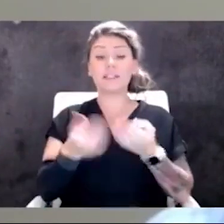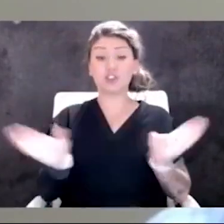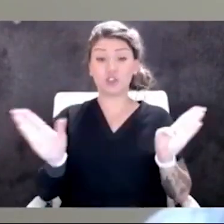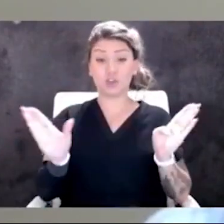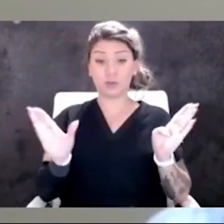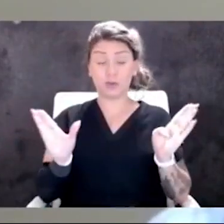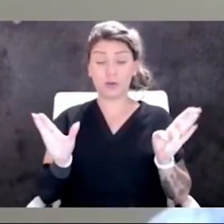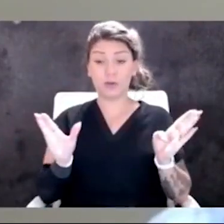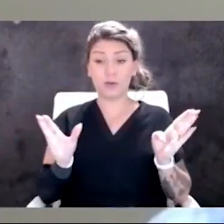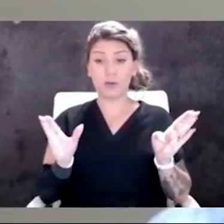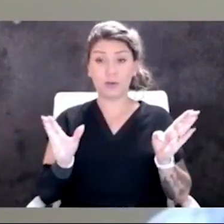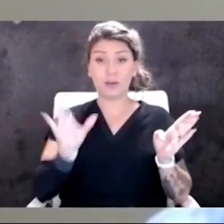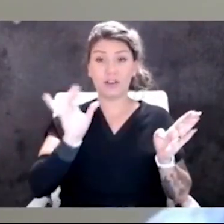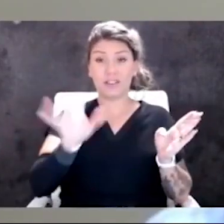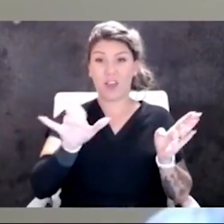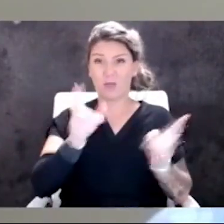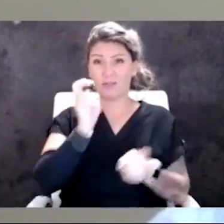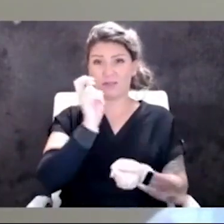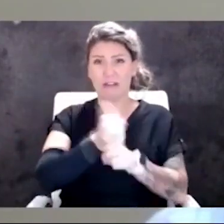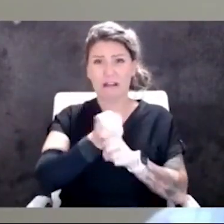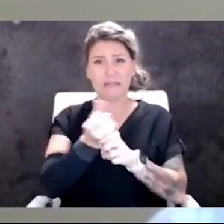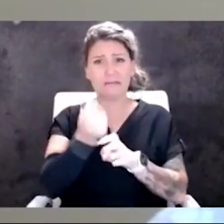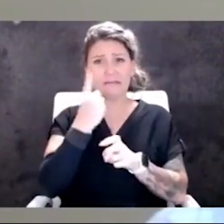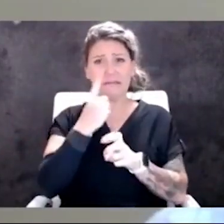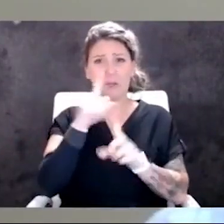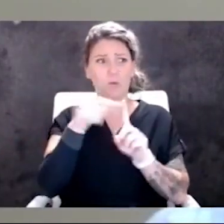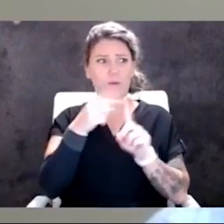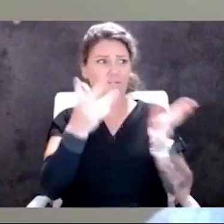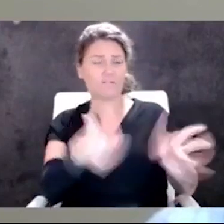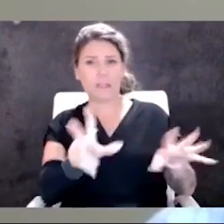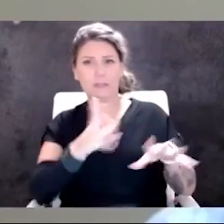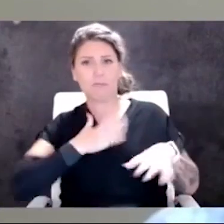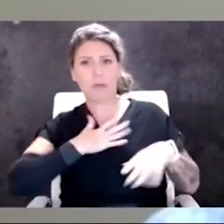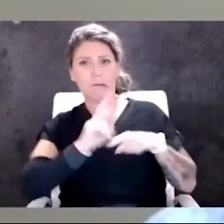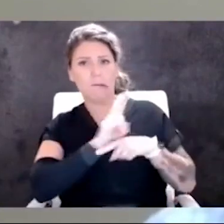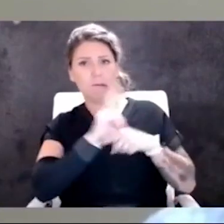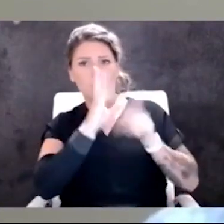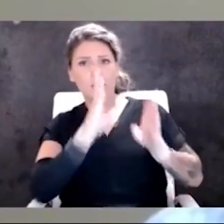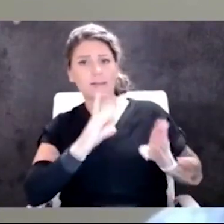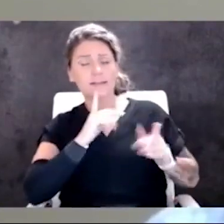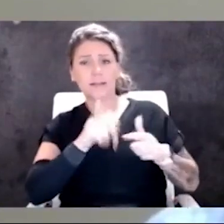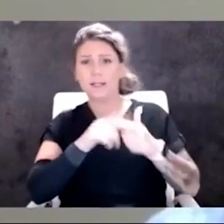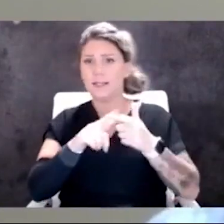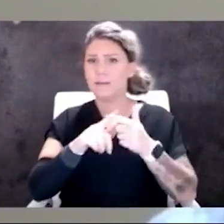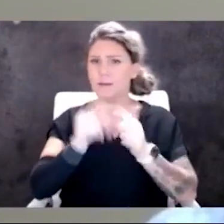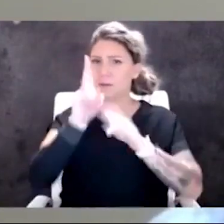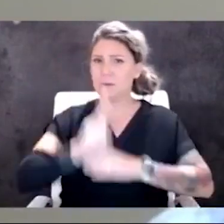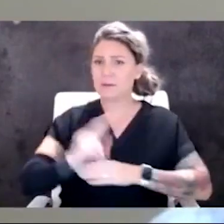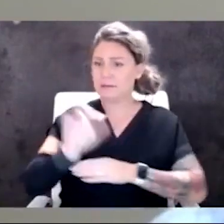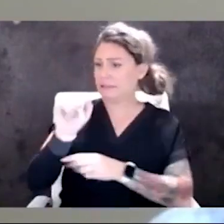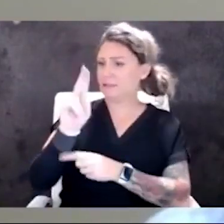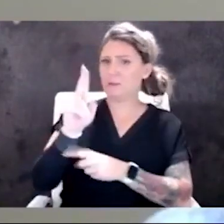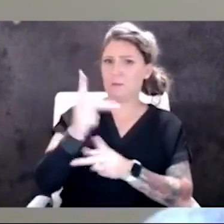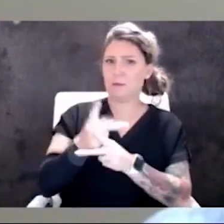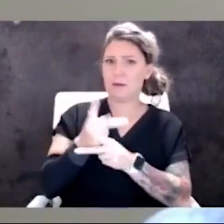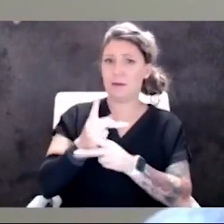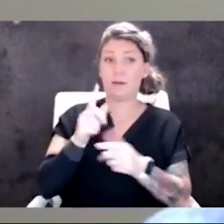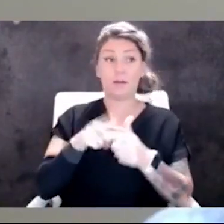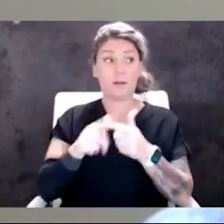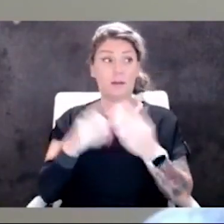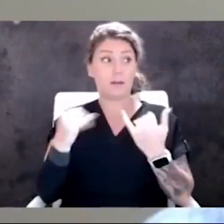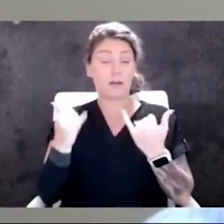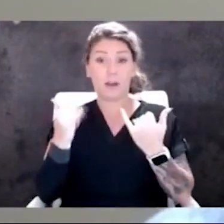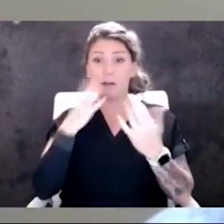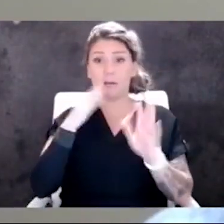a hard pill to swallow coming out of residency and being used to doing some of that ICU level care. And now that we see ourselves facing